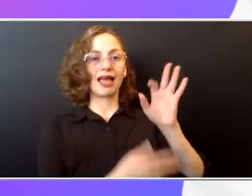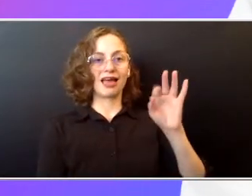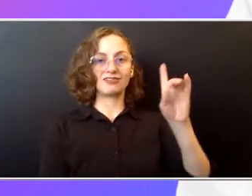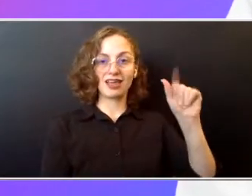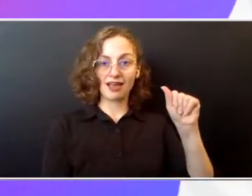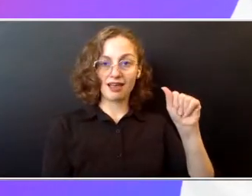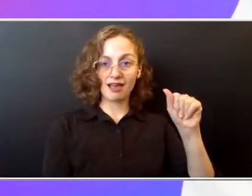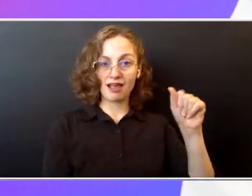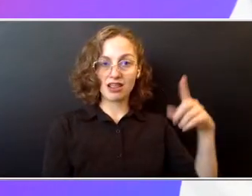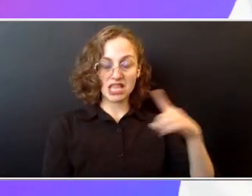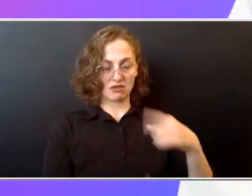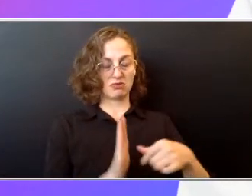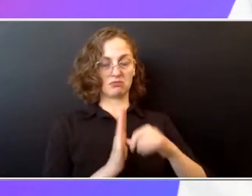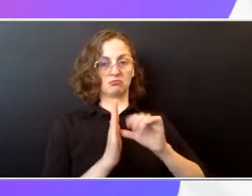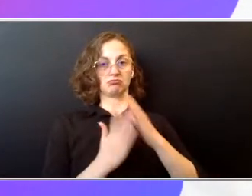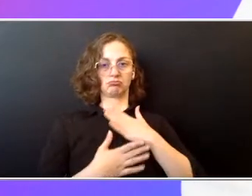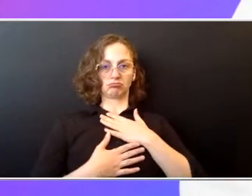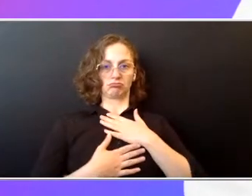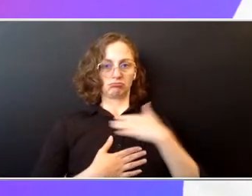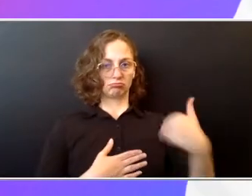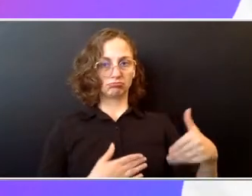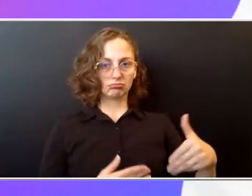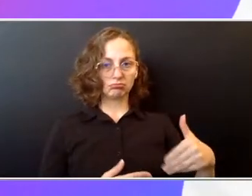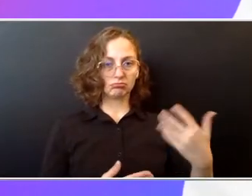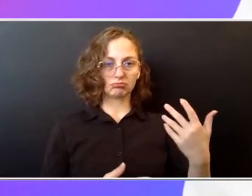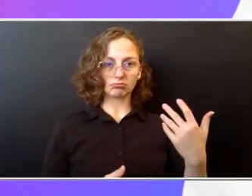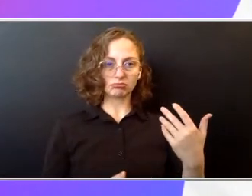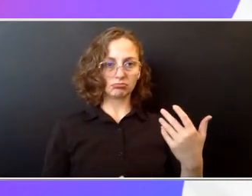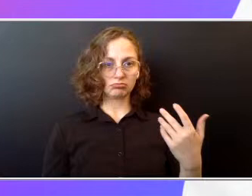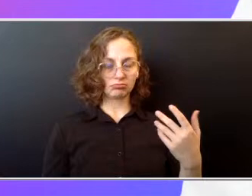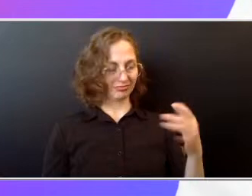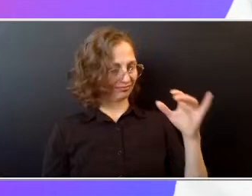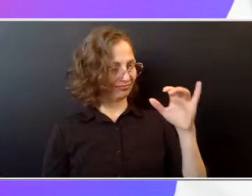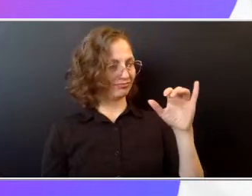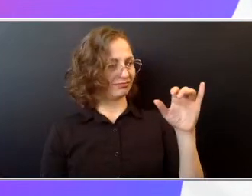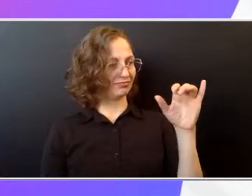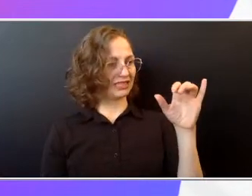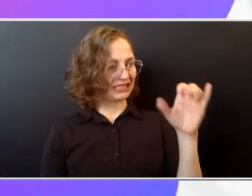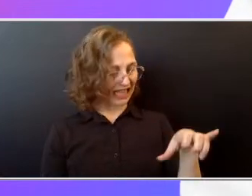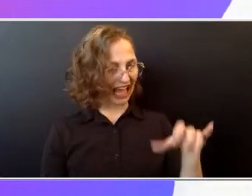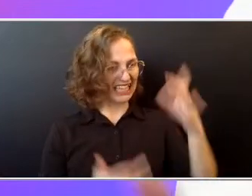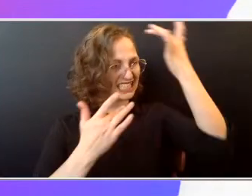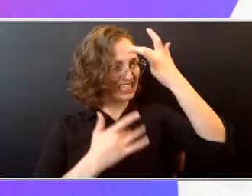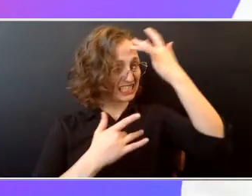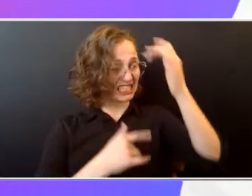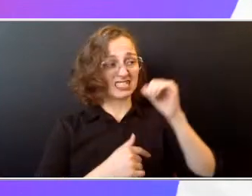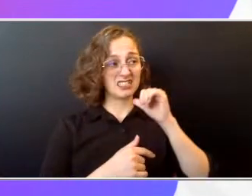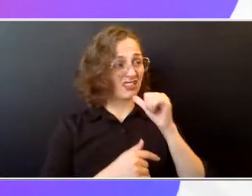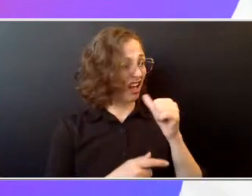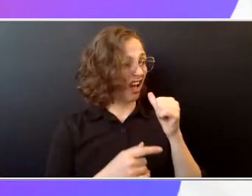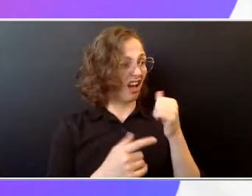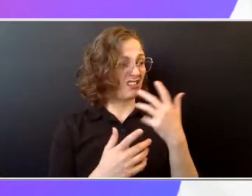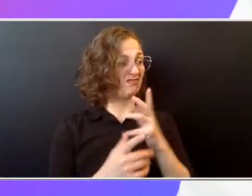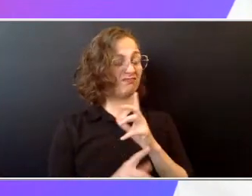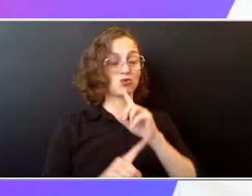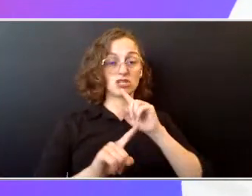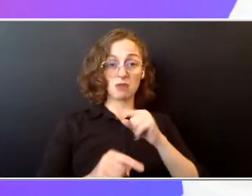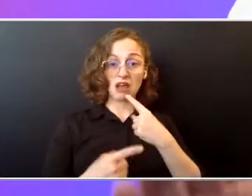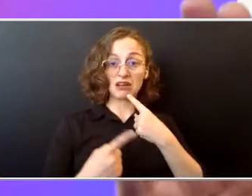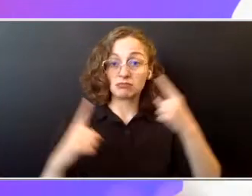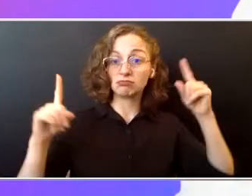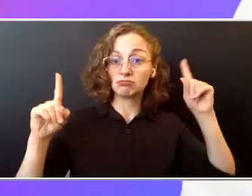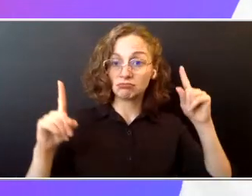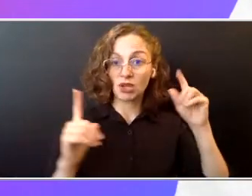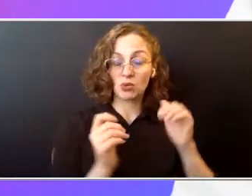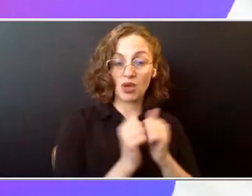it's not being treated presently effectively with other therapy that it got approved. So we've been treating a few patients here at KU,